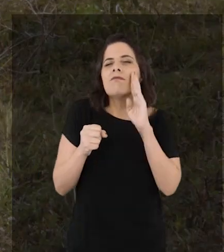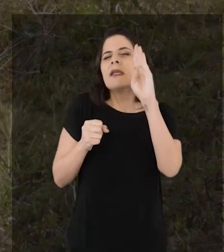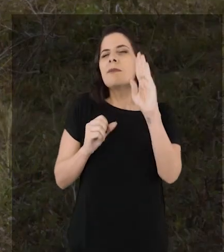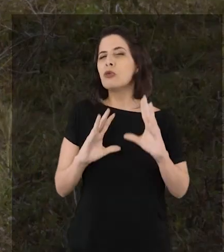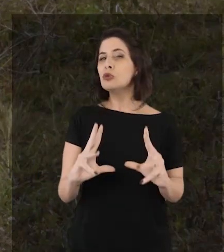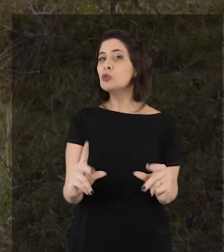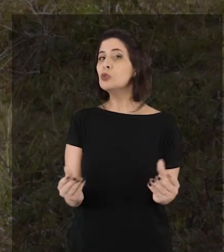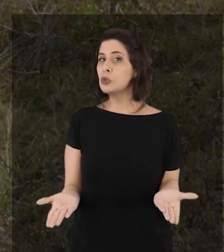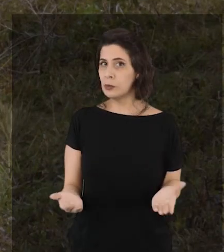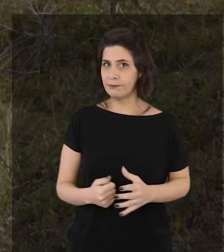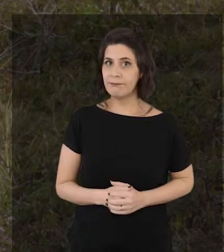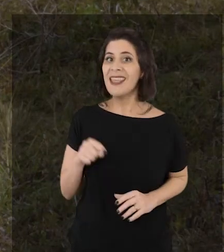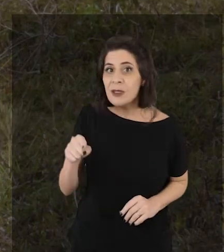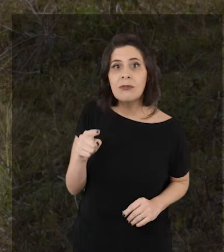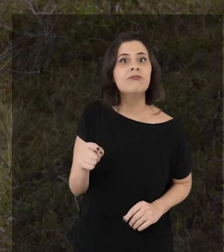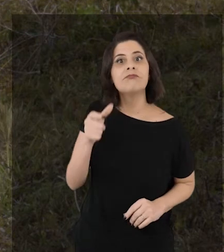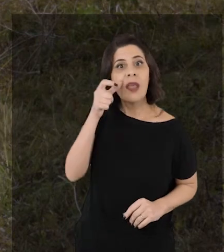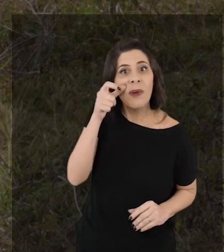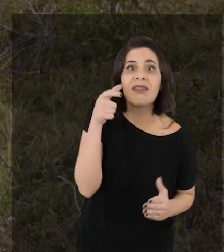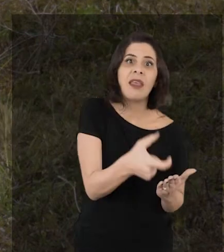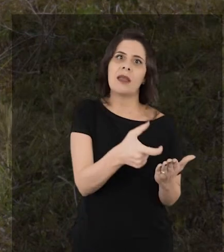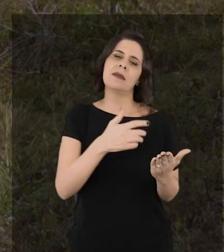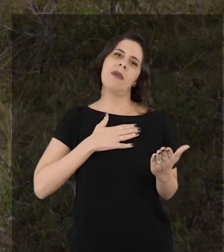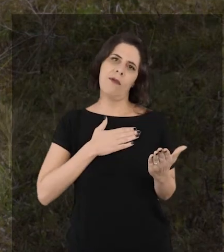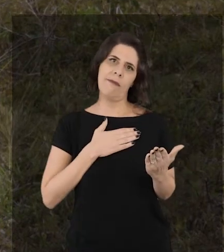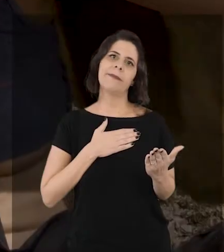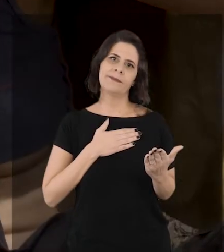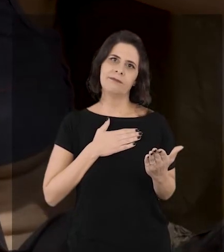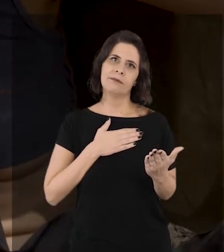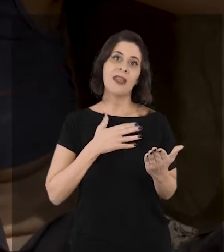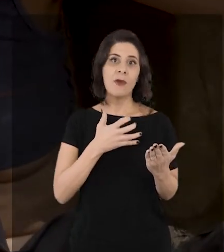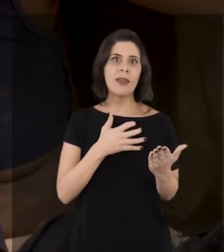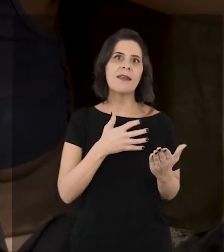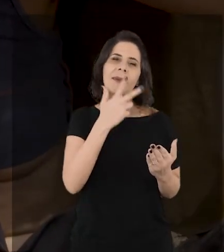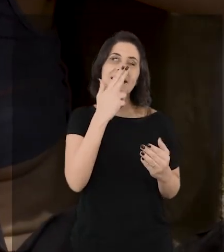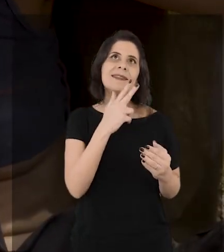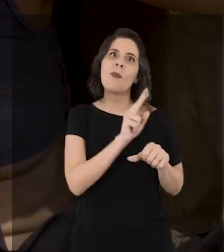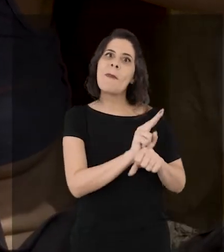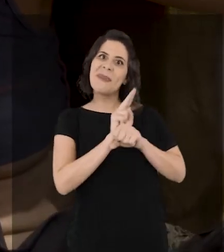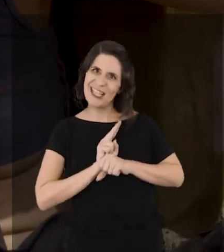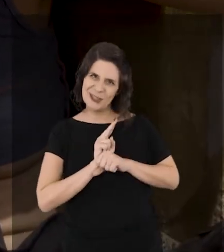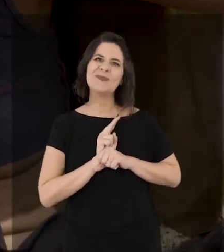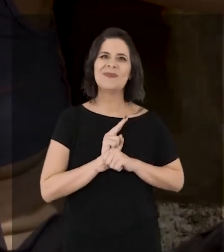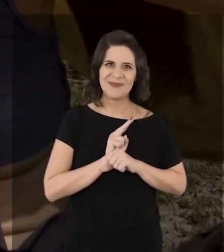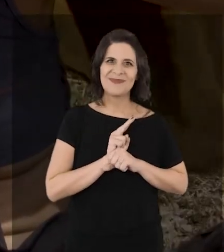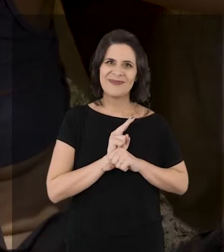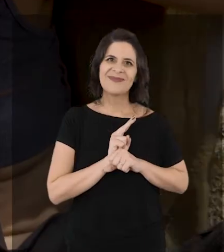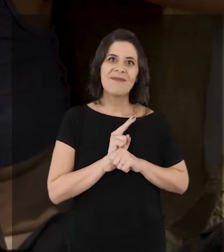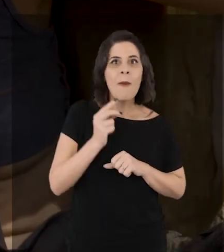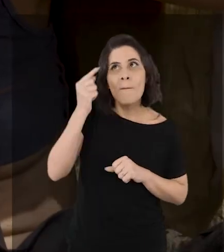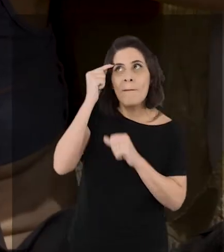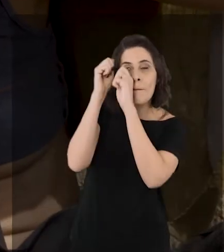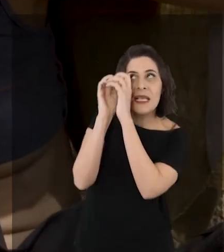that Witty was interested in and that I'm trying to borrow as a